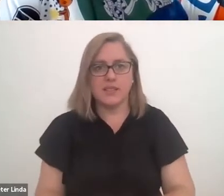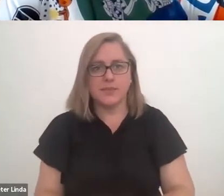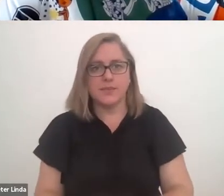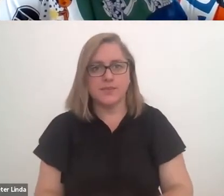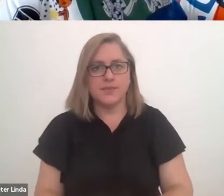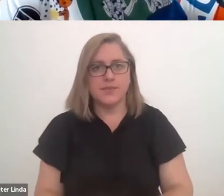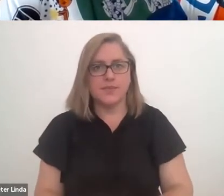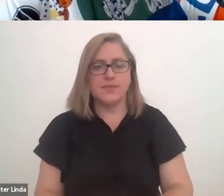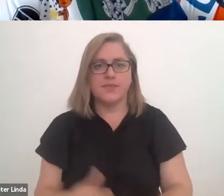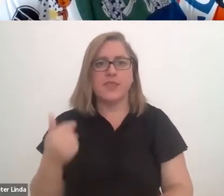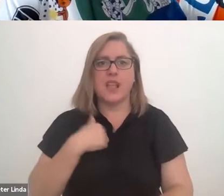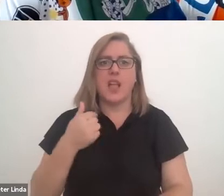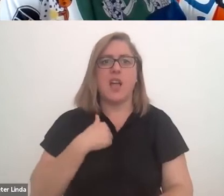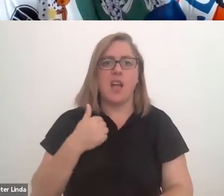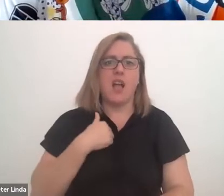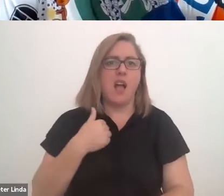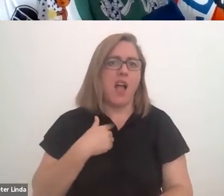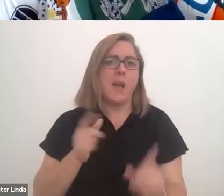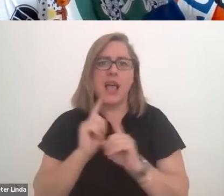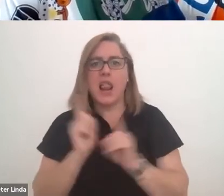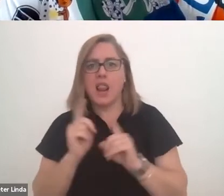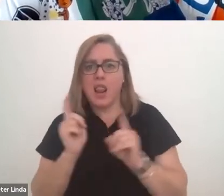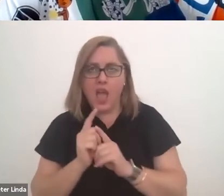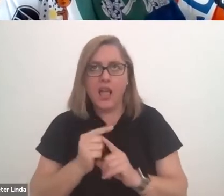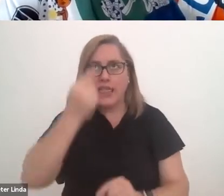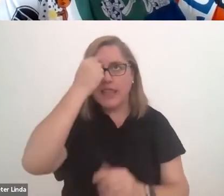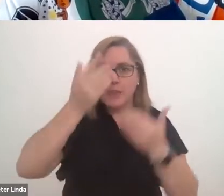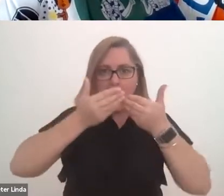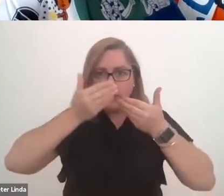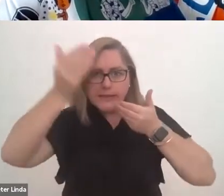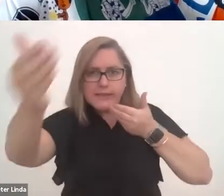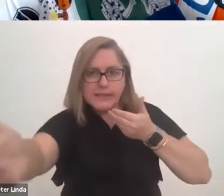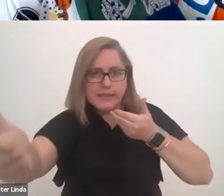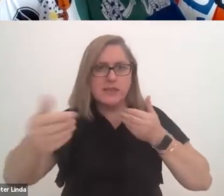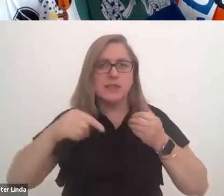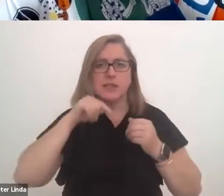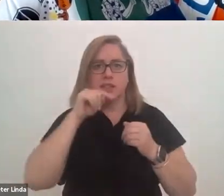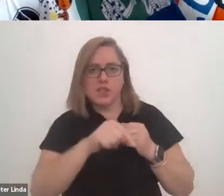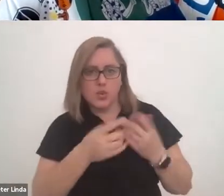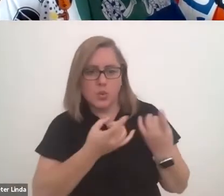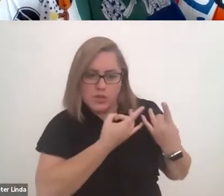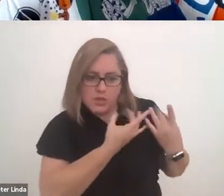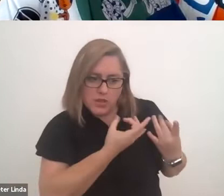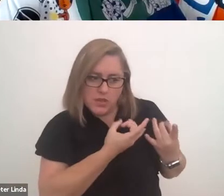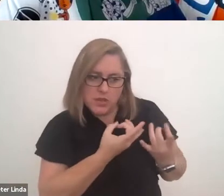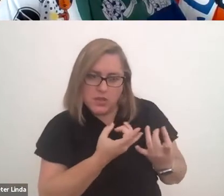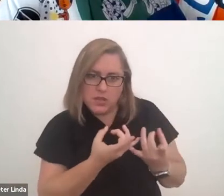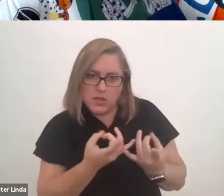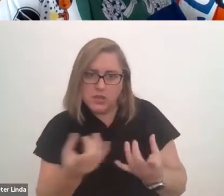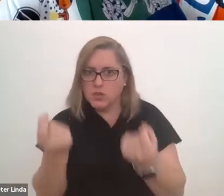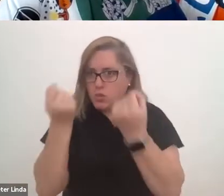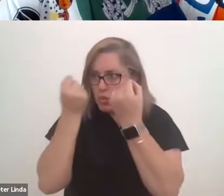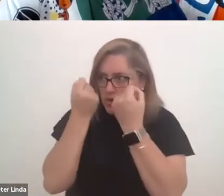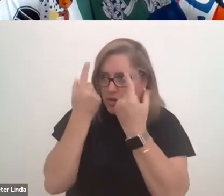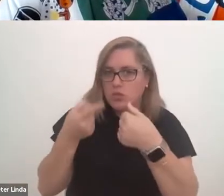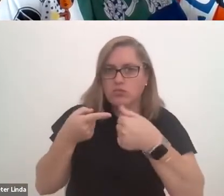I'm so like the long game on all of this stuff. It's just, you know, to really put in this work ahead of time in order to be able to better understand it, to be able to